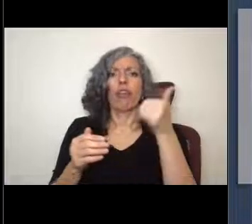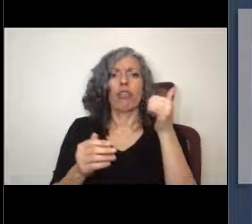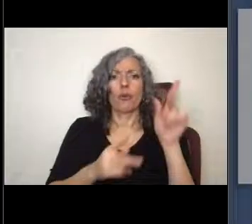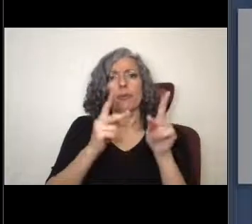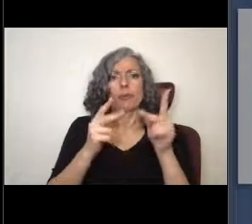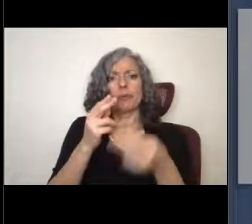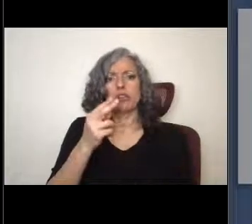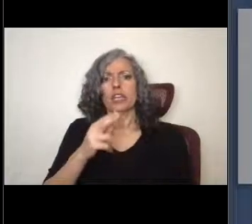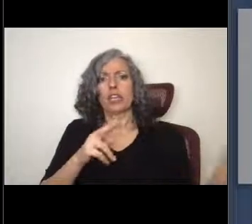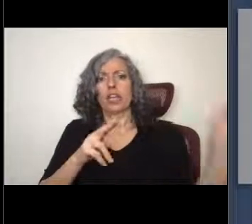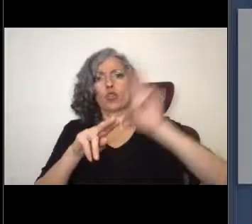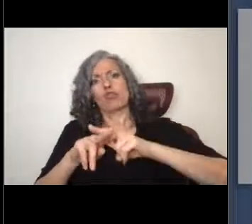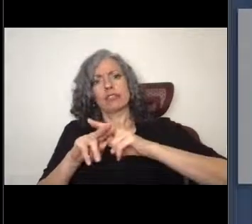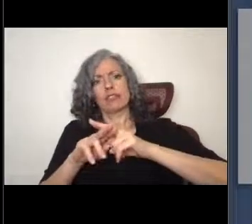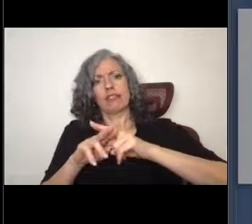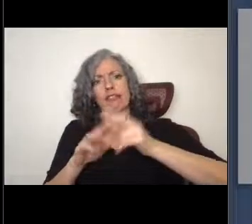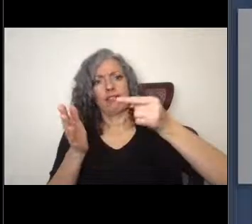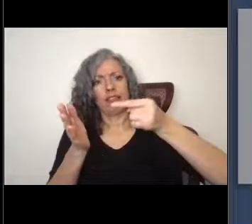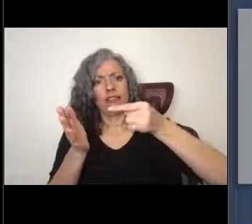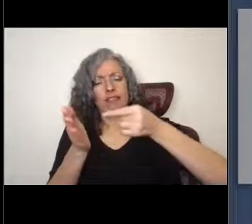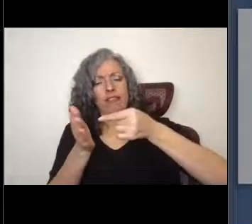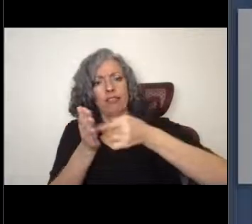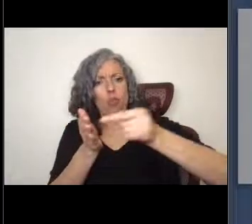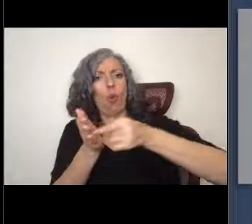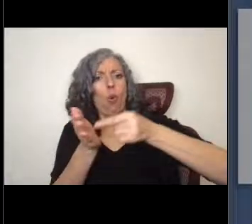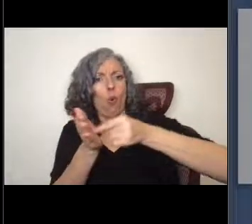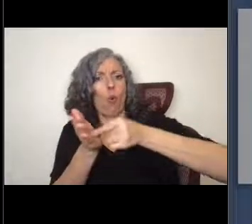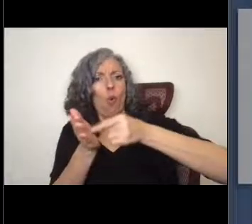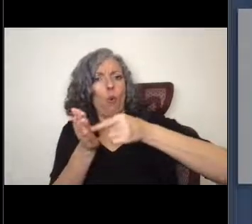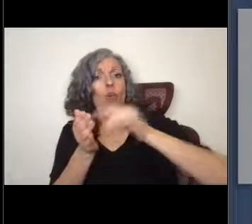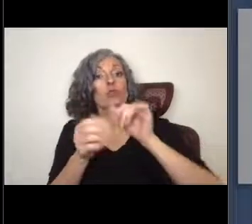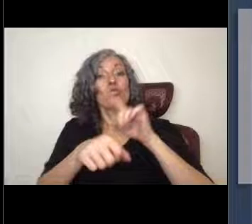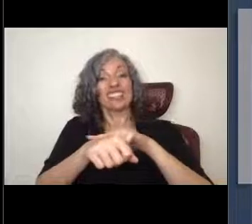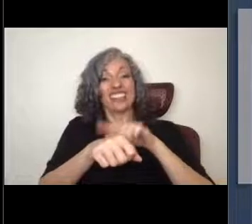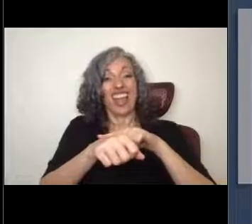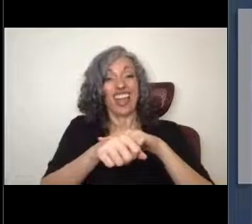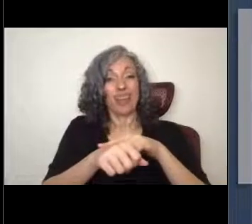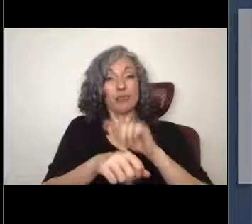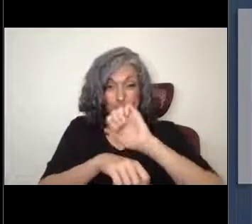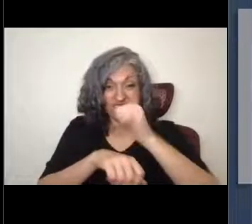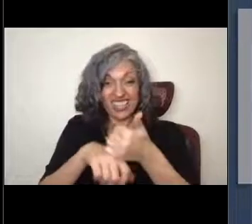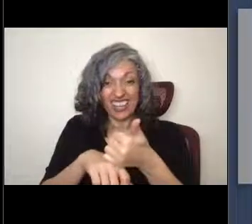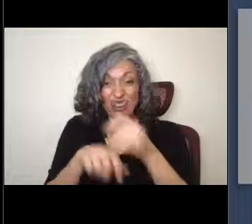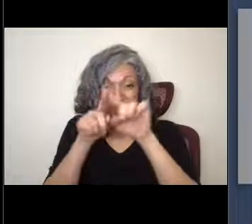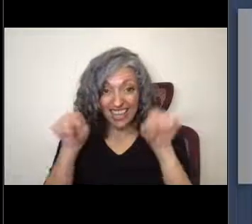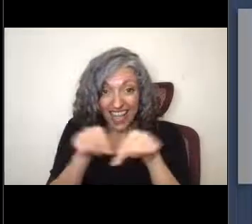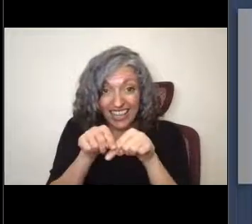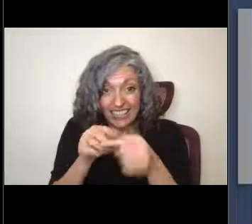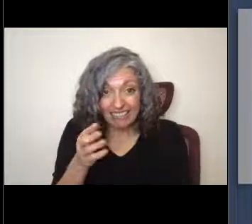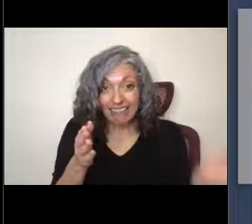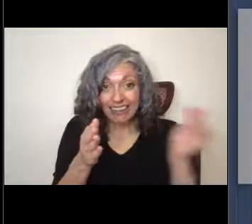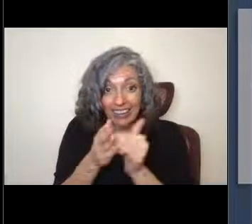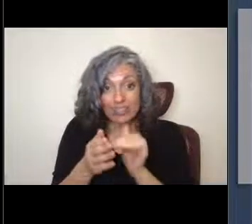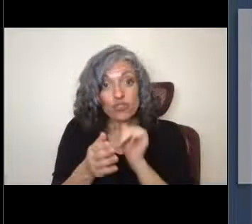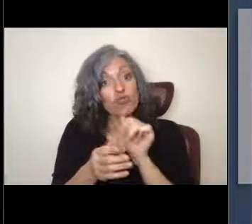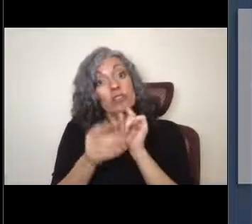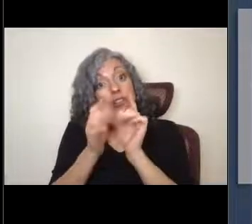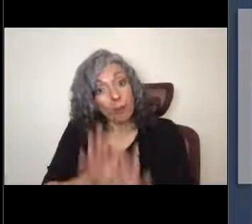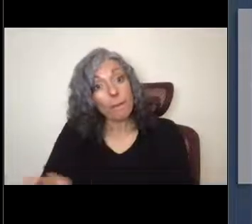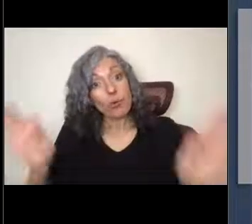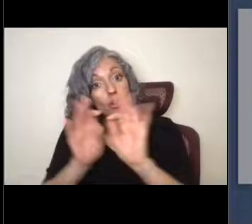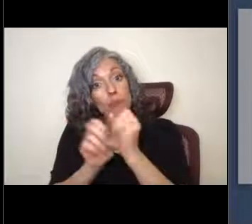increasing the cost and time just to implement safety signage again, and that is really important to make